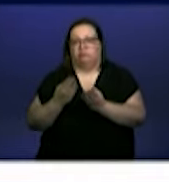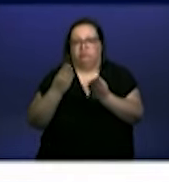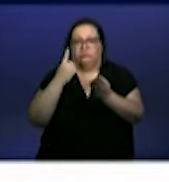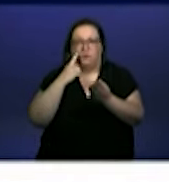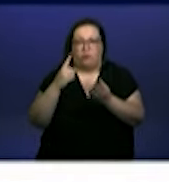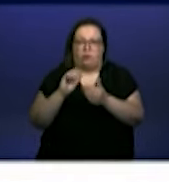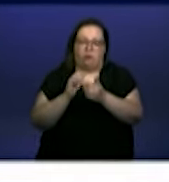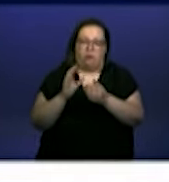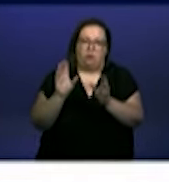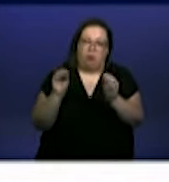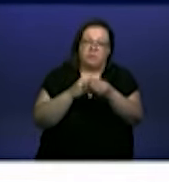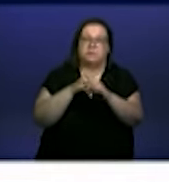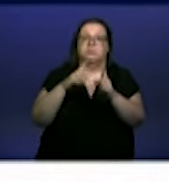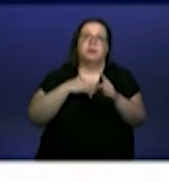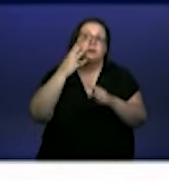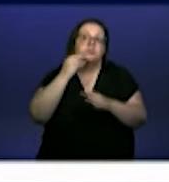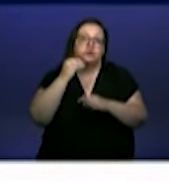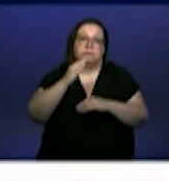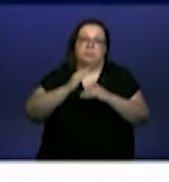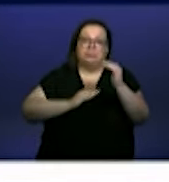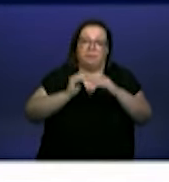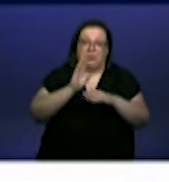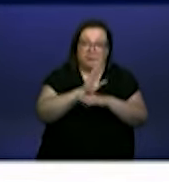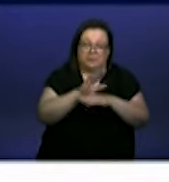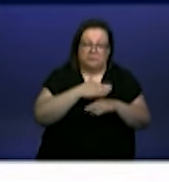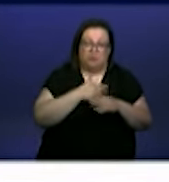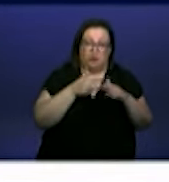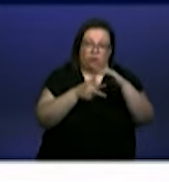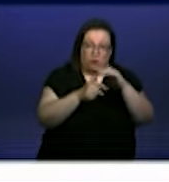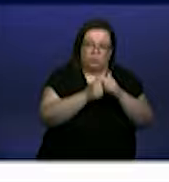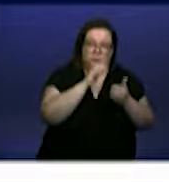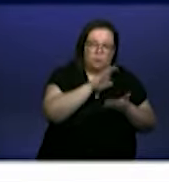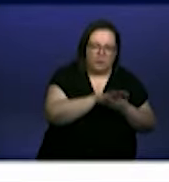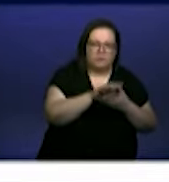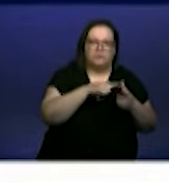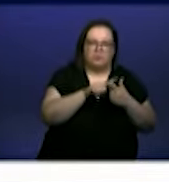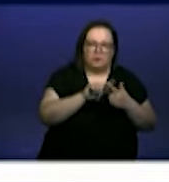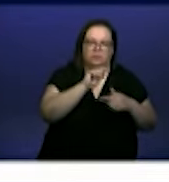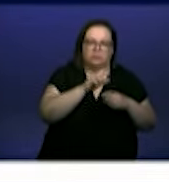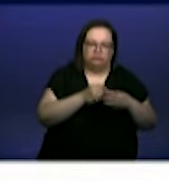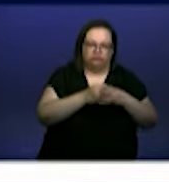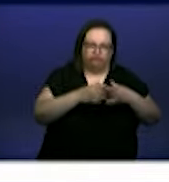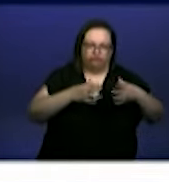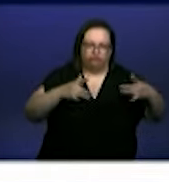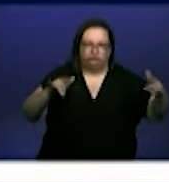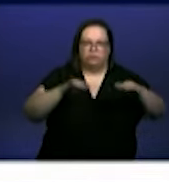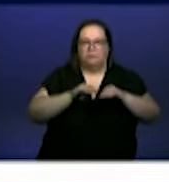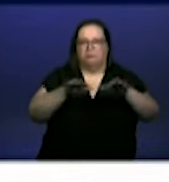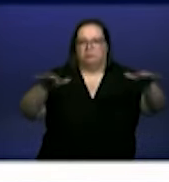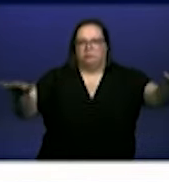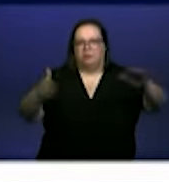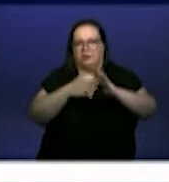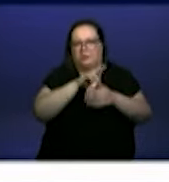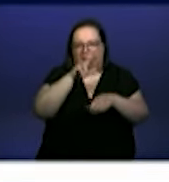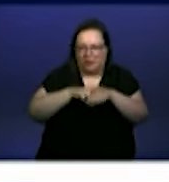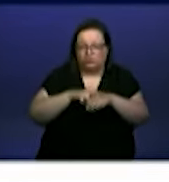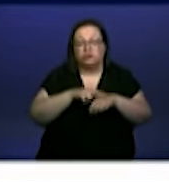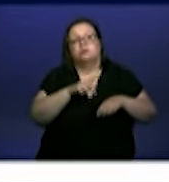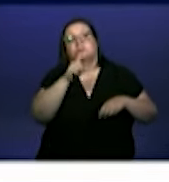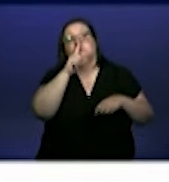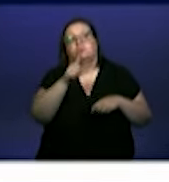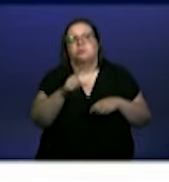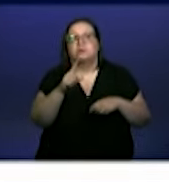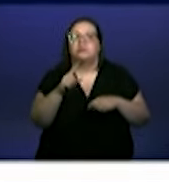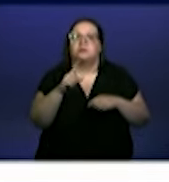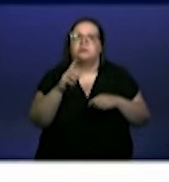business in my garage with my wife and taking it national. My experience is balancing complex budgets and mentoring thousands in pursuit of their American